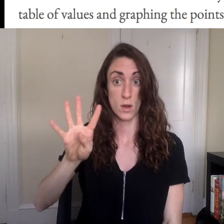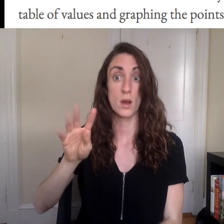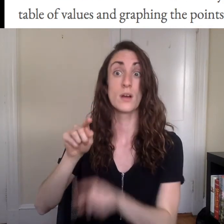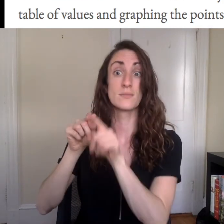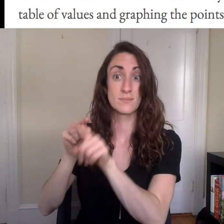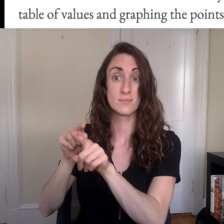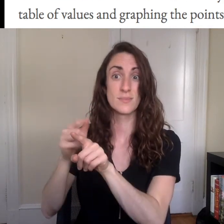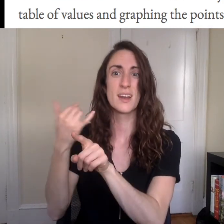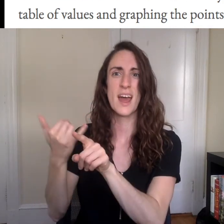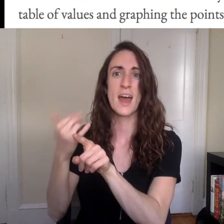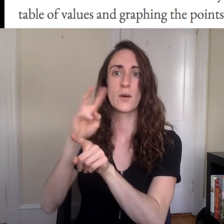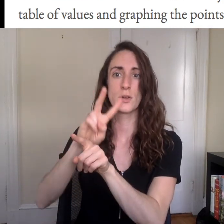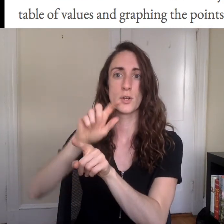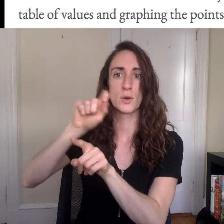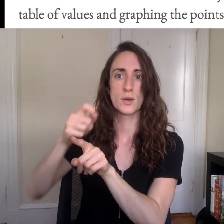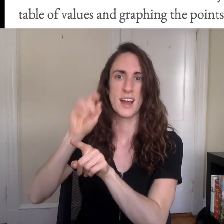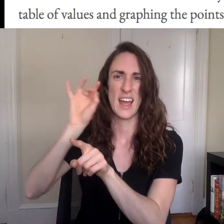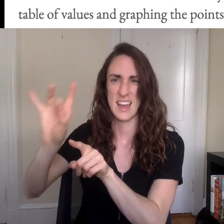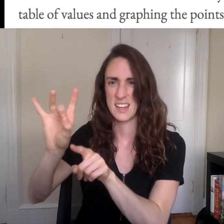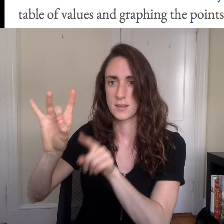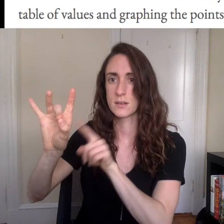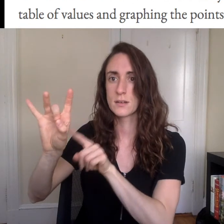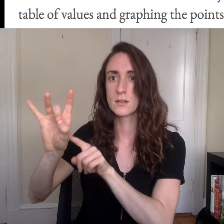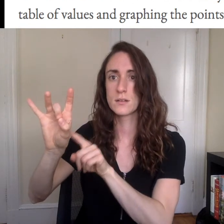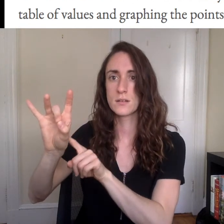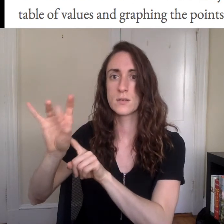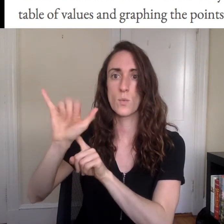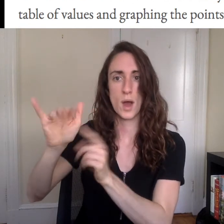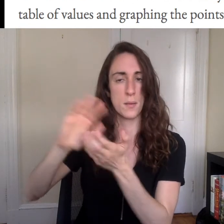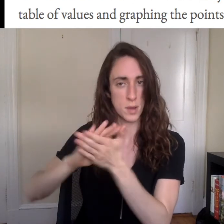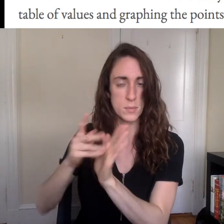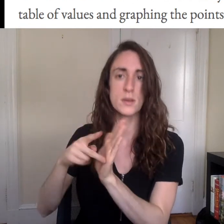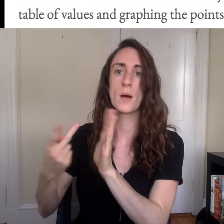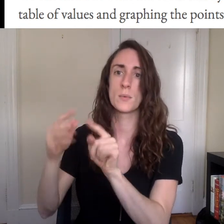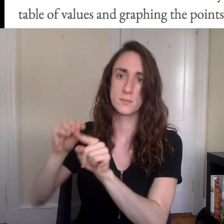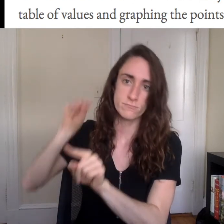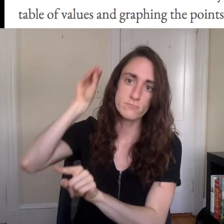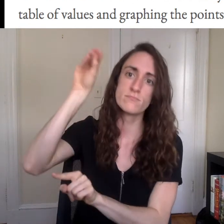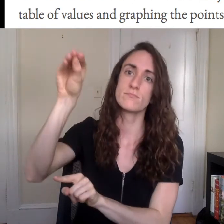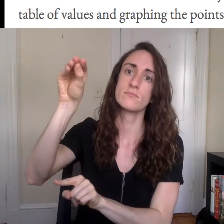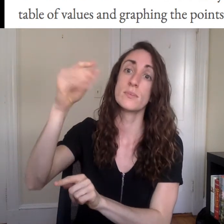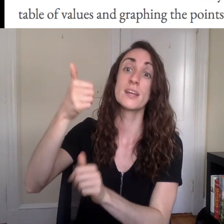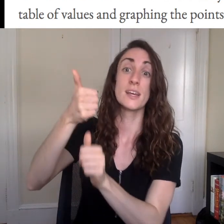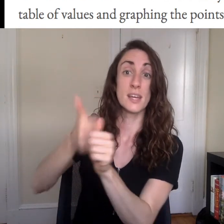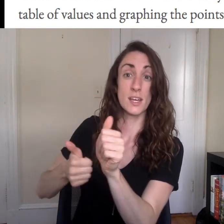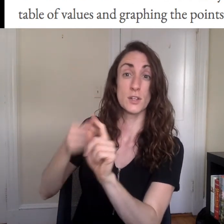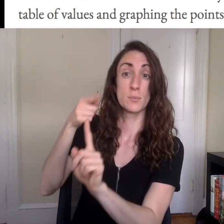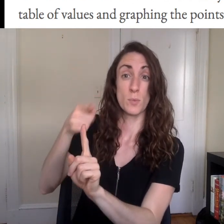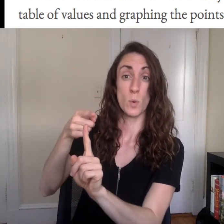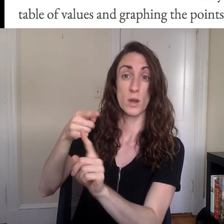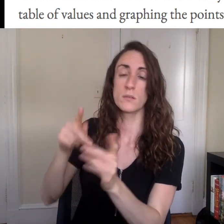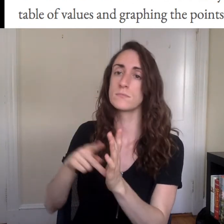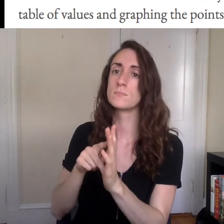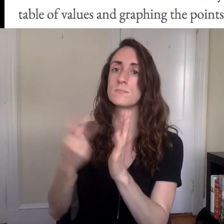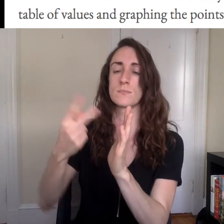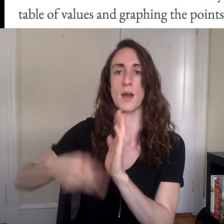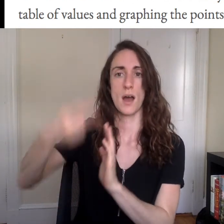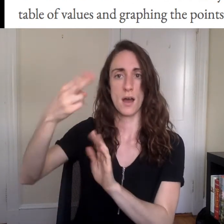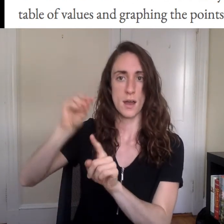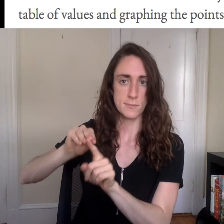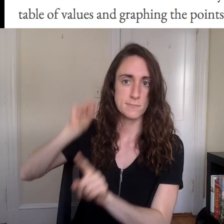The point that was at 2, 4 is now at 2, 8. So again, its y value has doubled because we multiplied x squared by